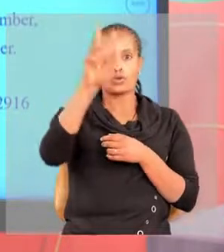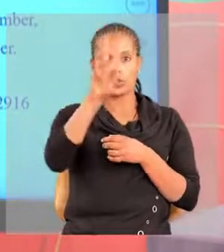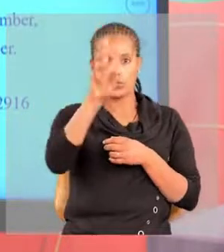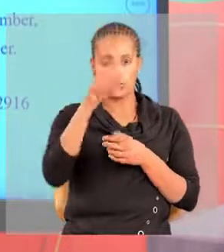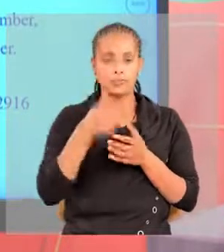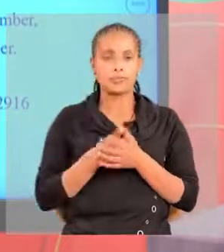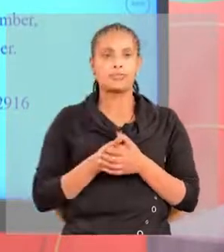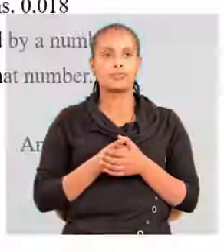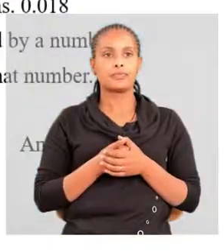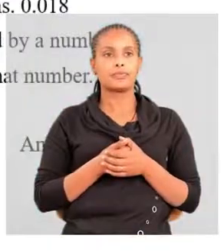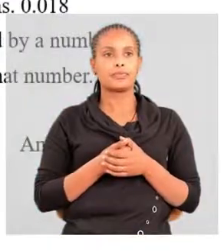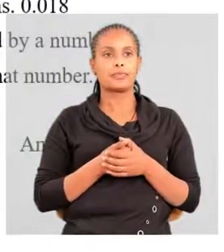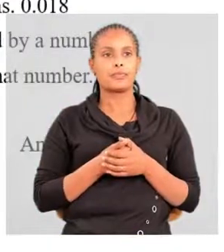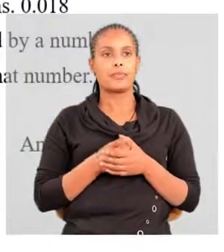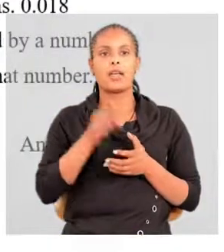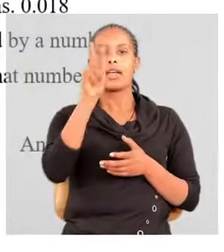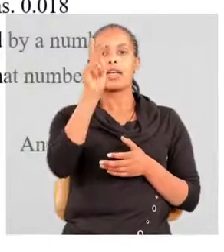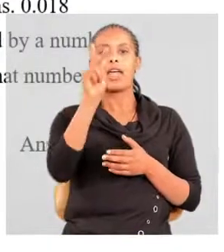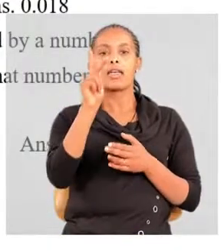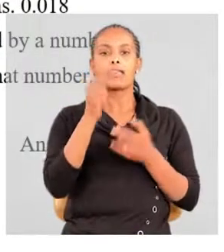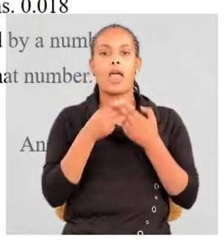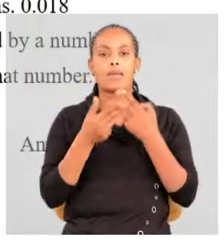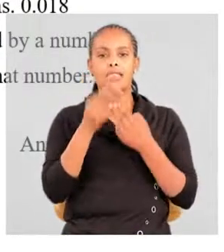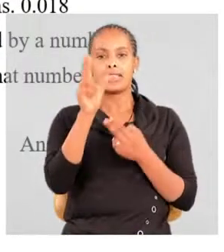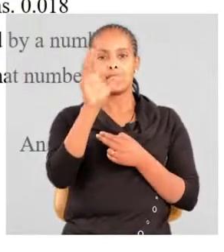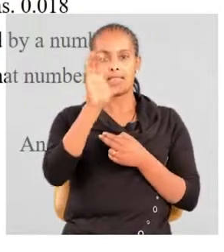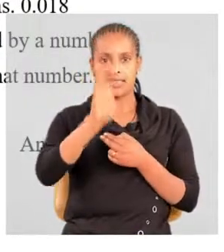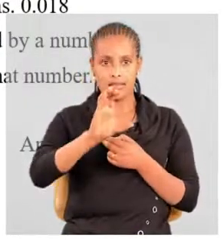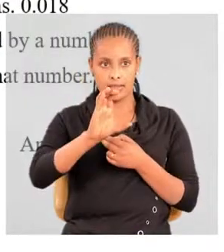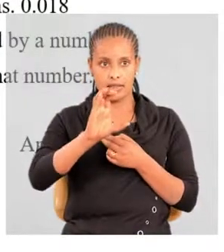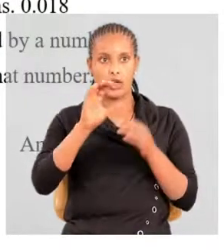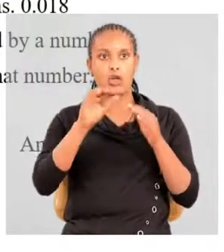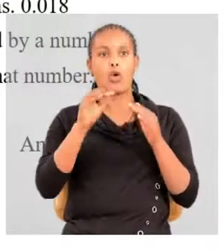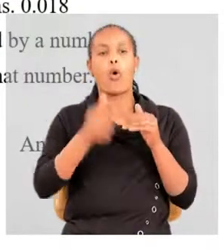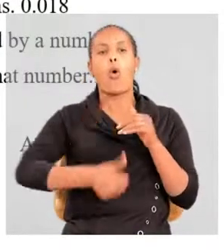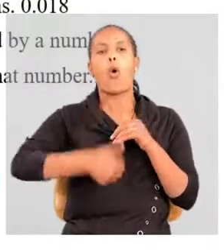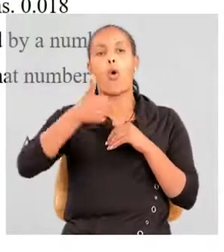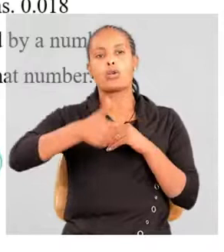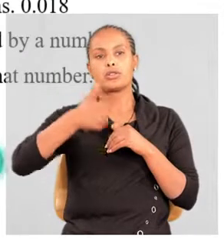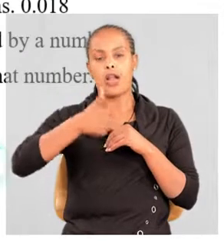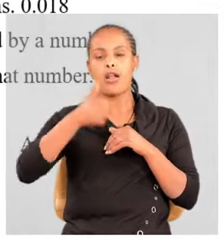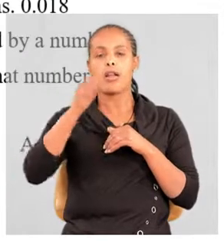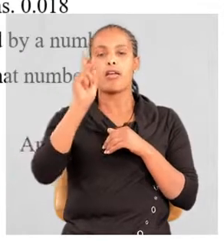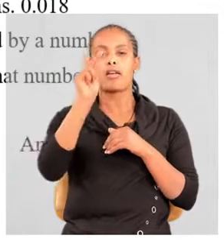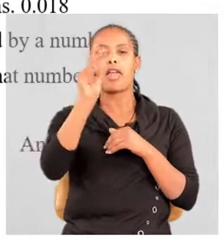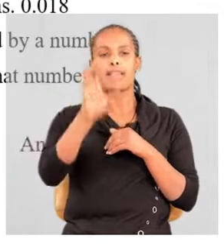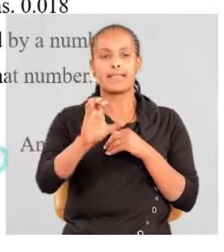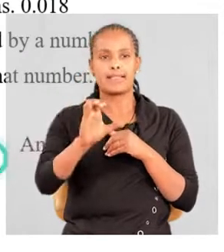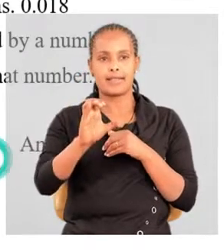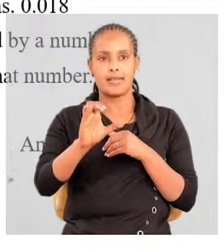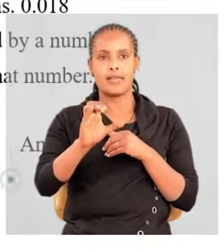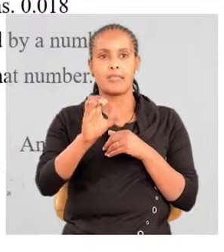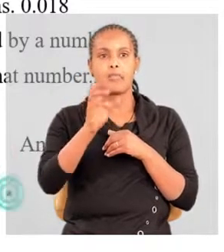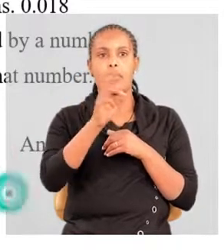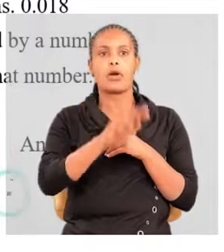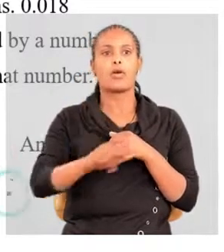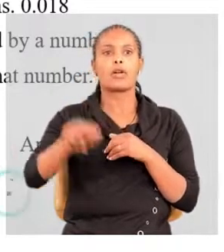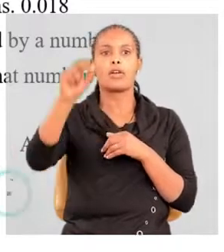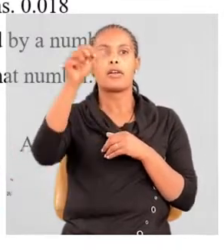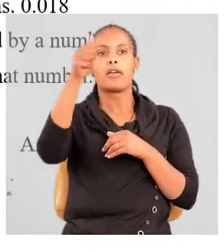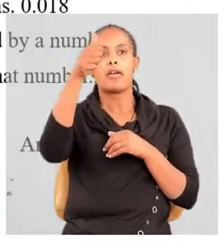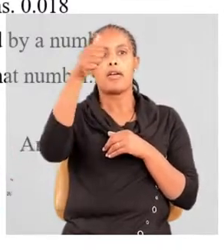2. K prime C equal original Kc to the power n